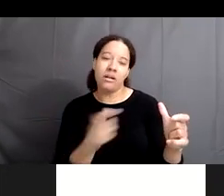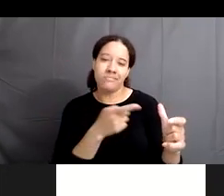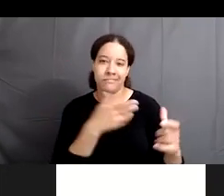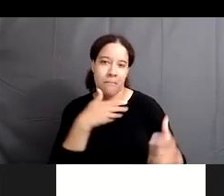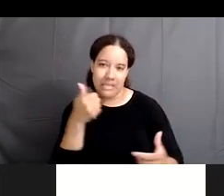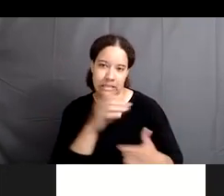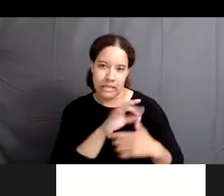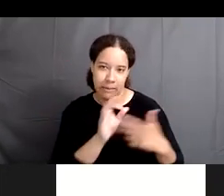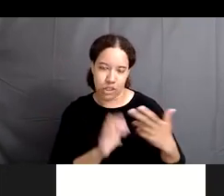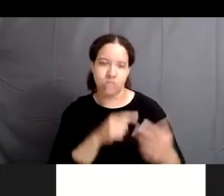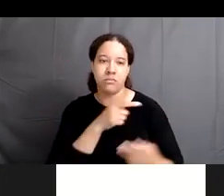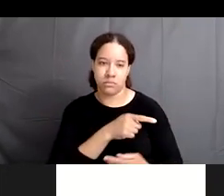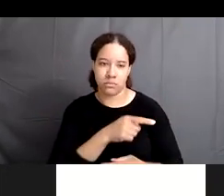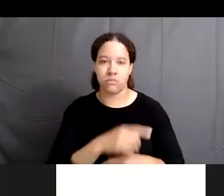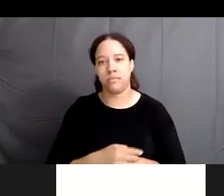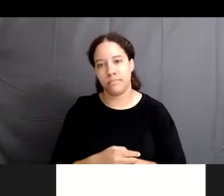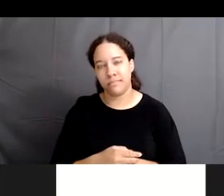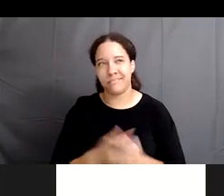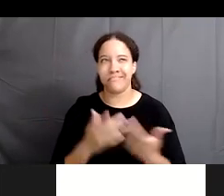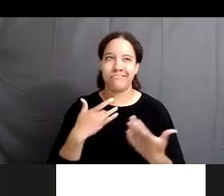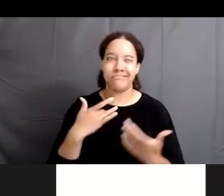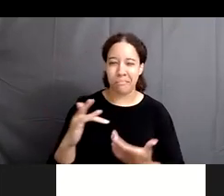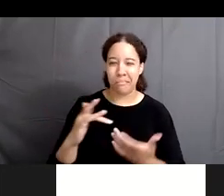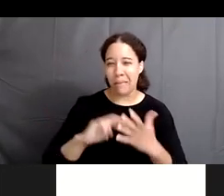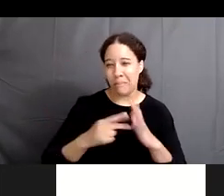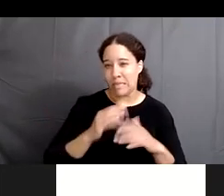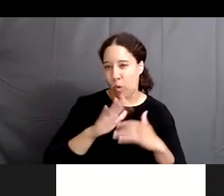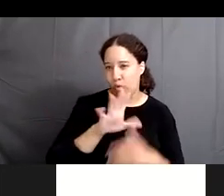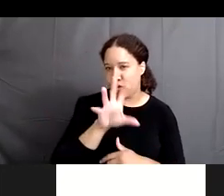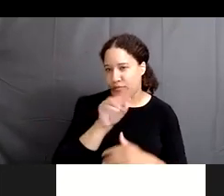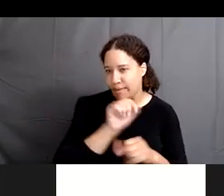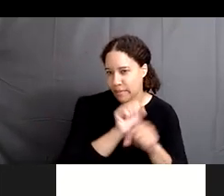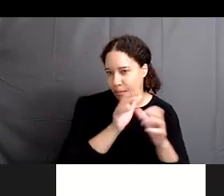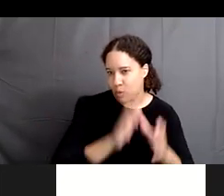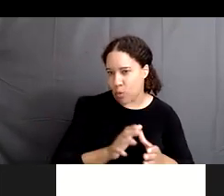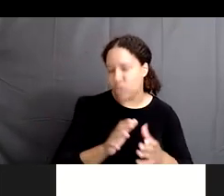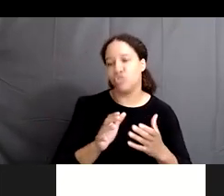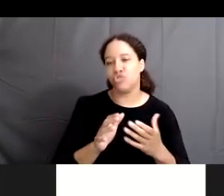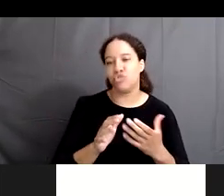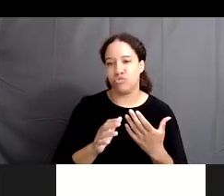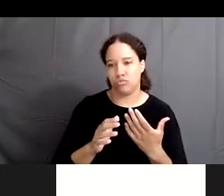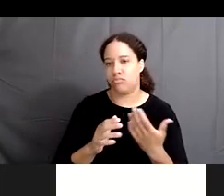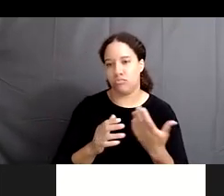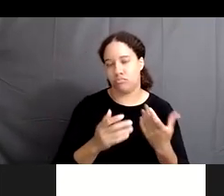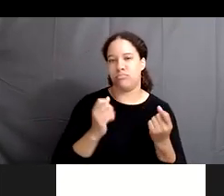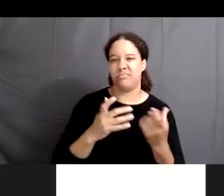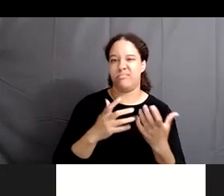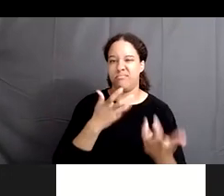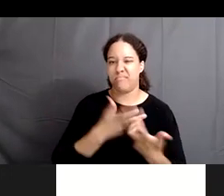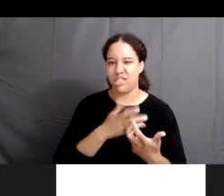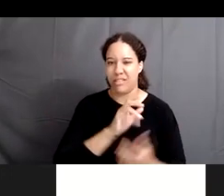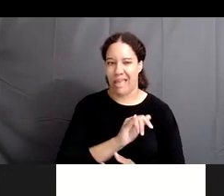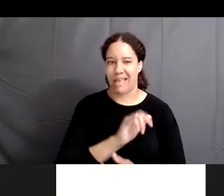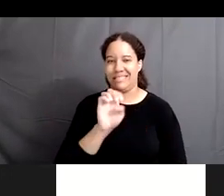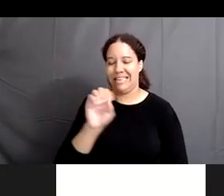Typically far more than 50 employees, upward of 100, 200, 300 employees are most suitable for this.